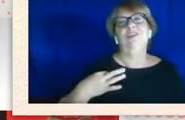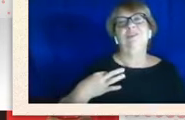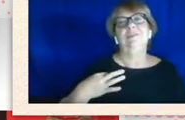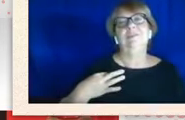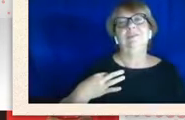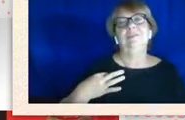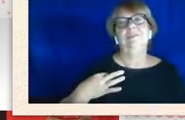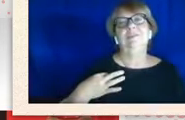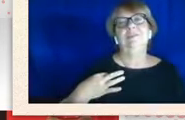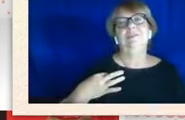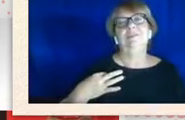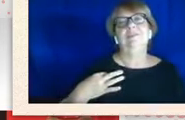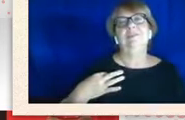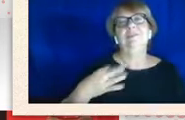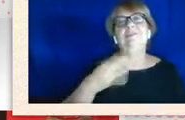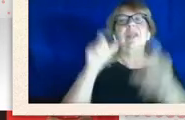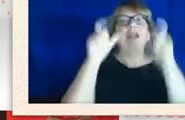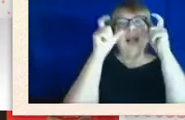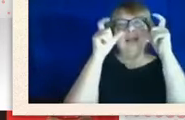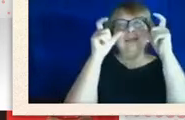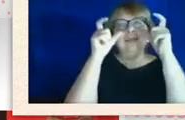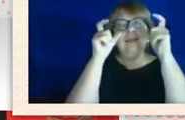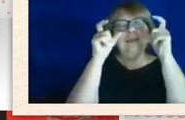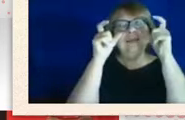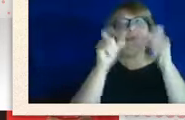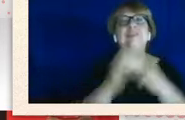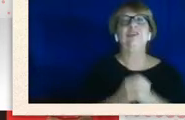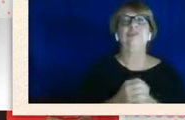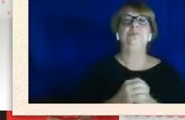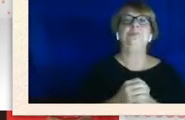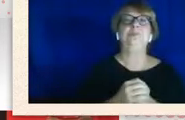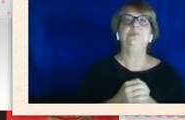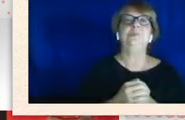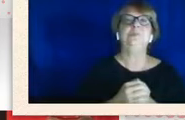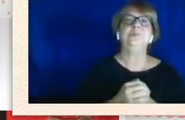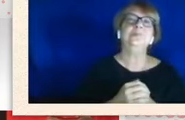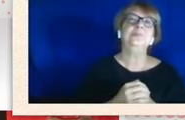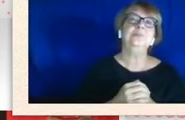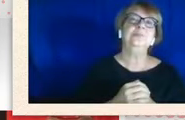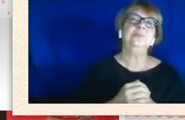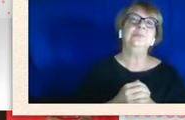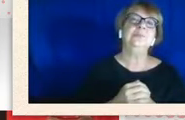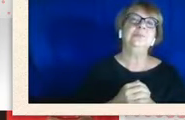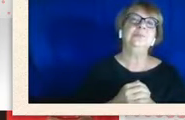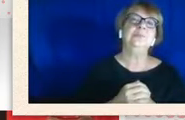and glasses, and there's no facial hair.